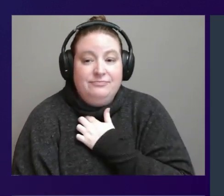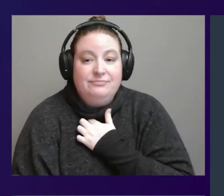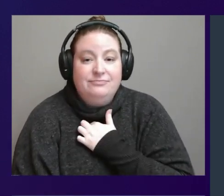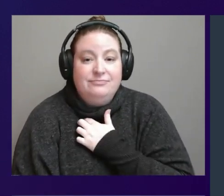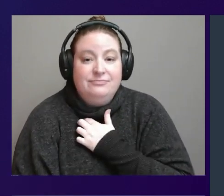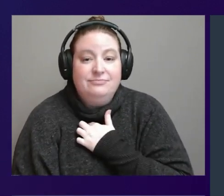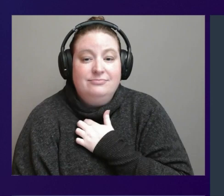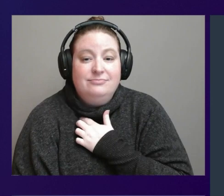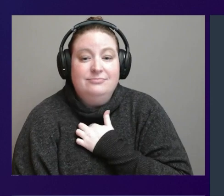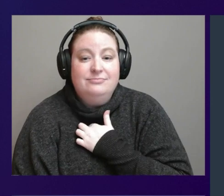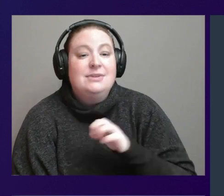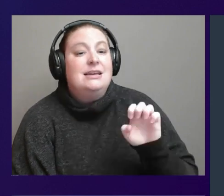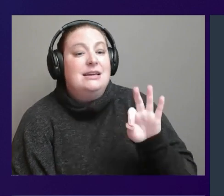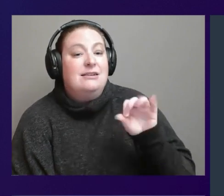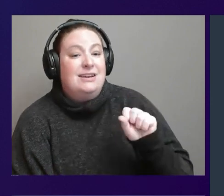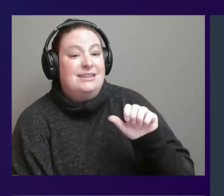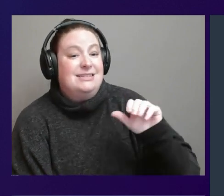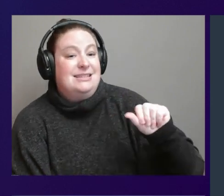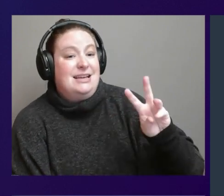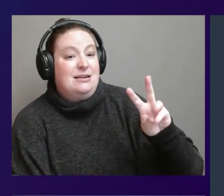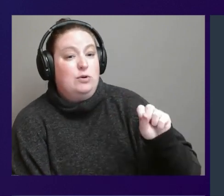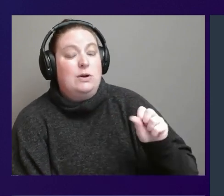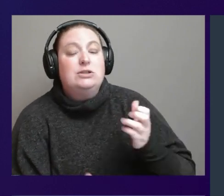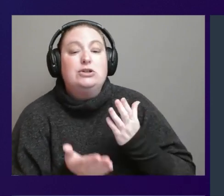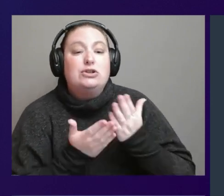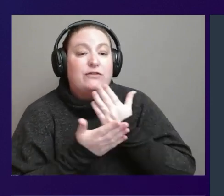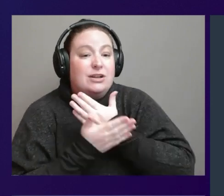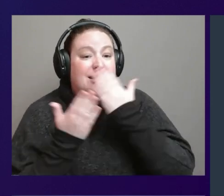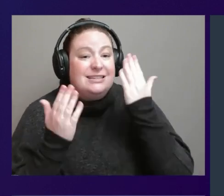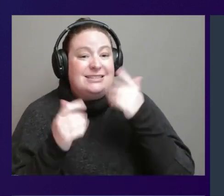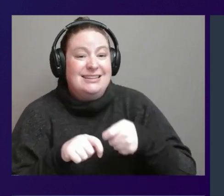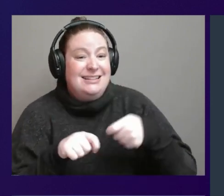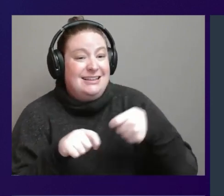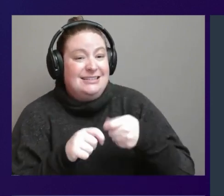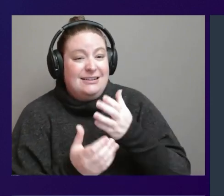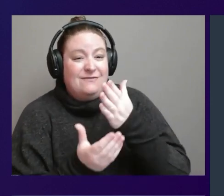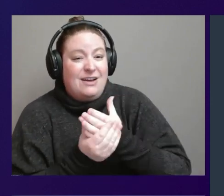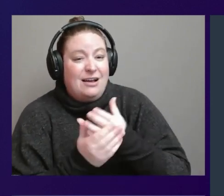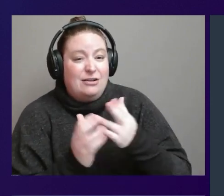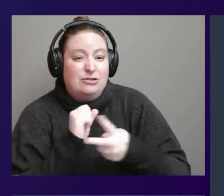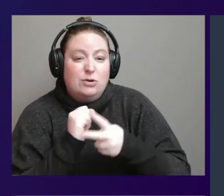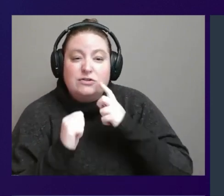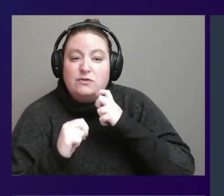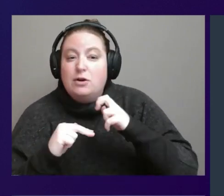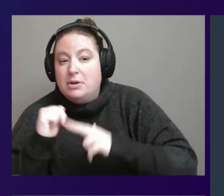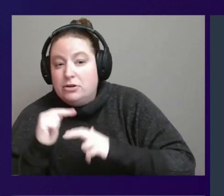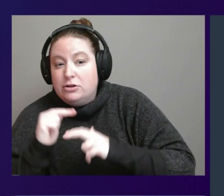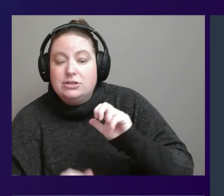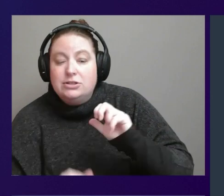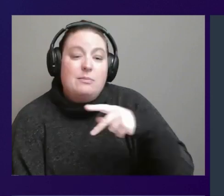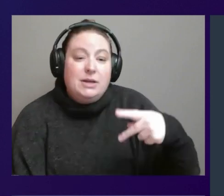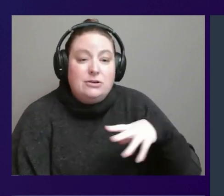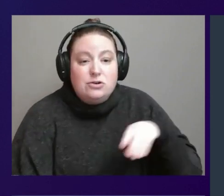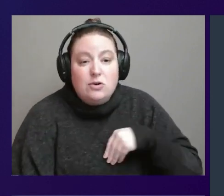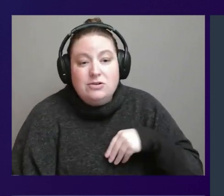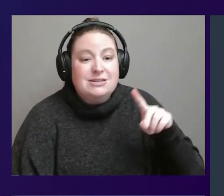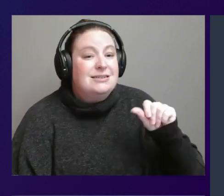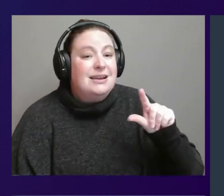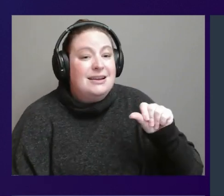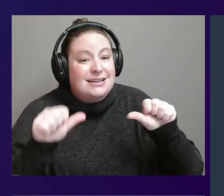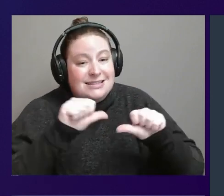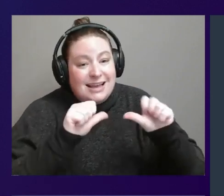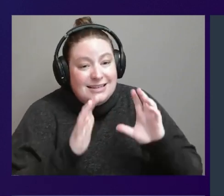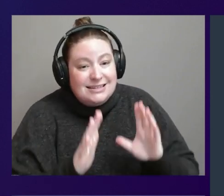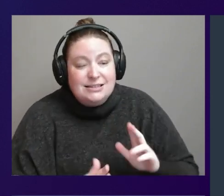EFS is AWS's serverless elastic file storage for builders, application owners, data scientists, researchers